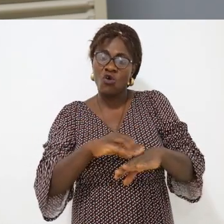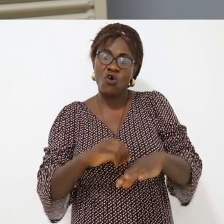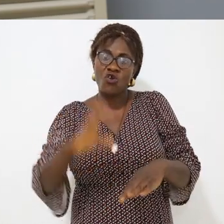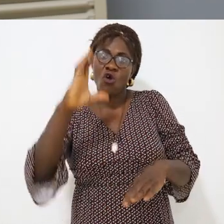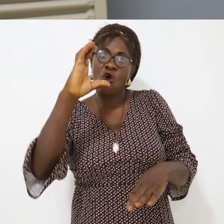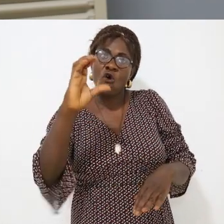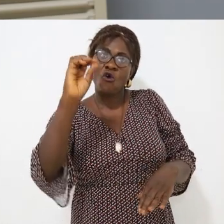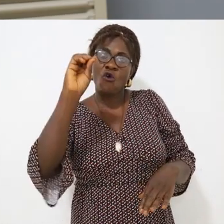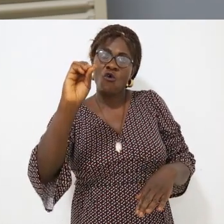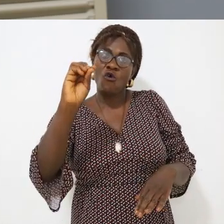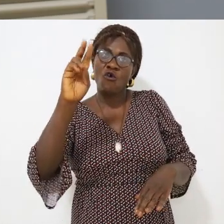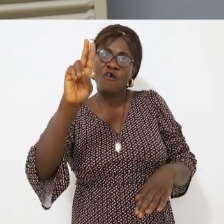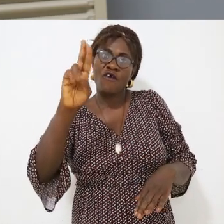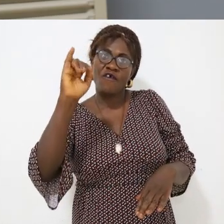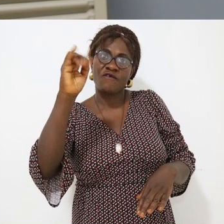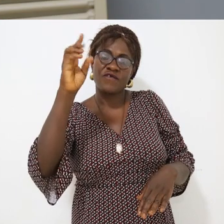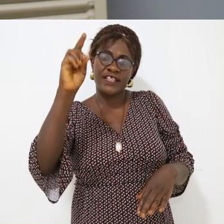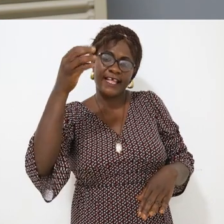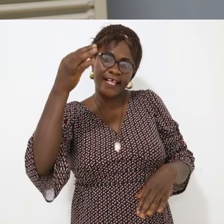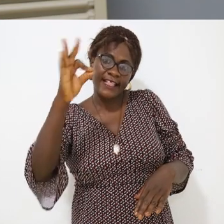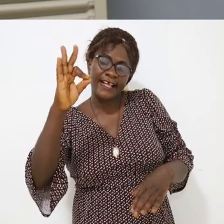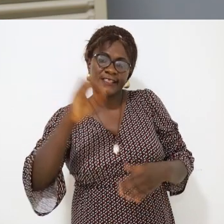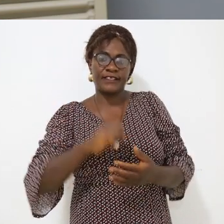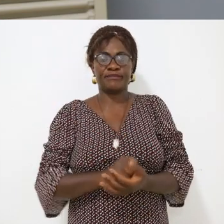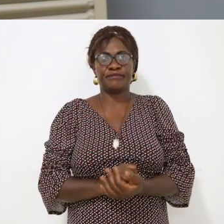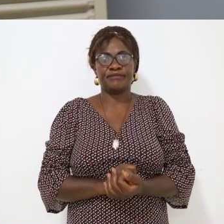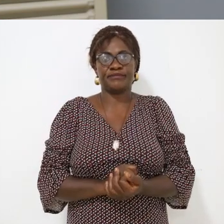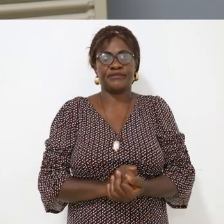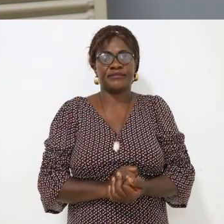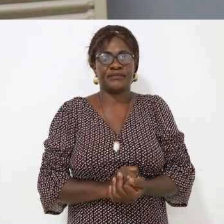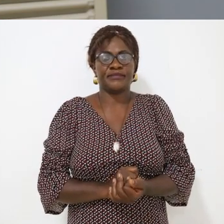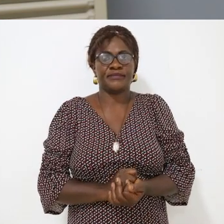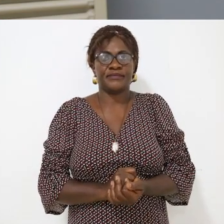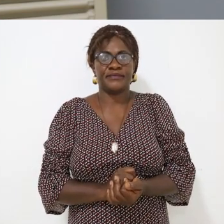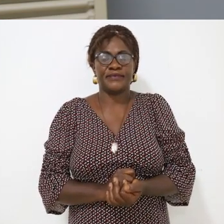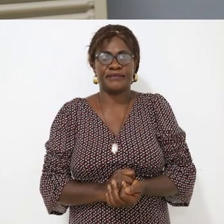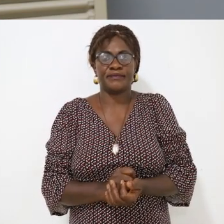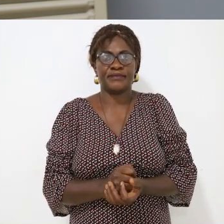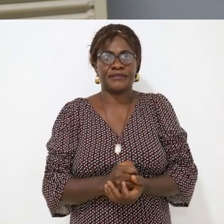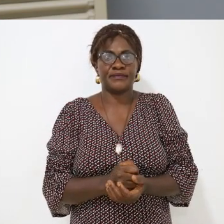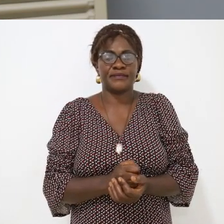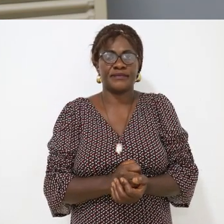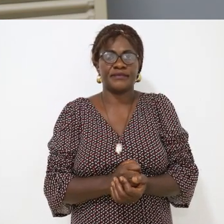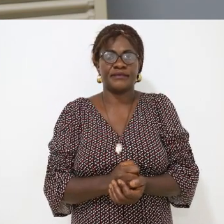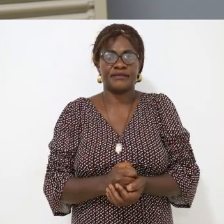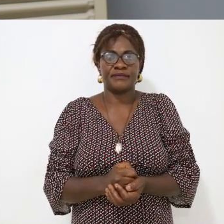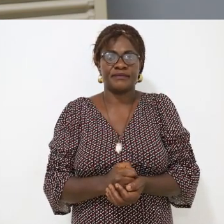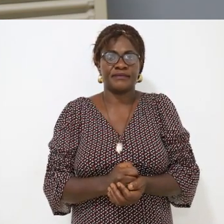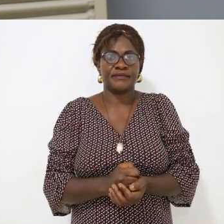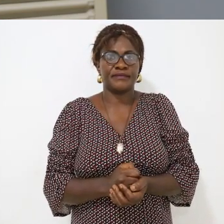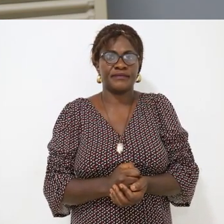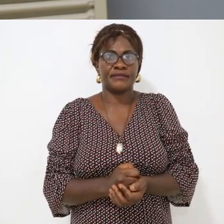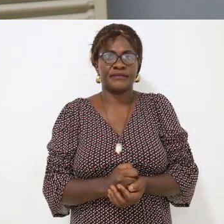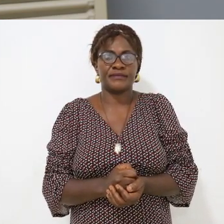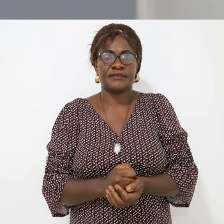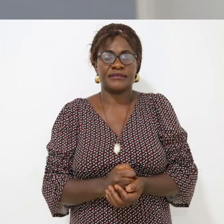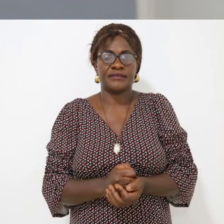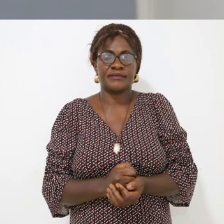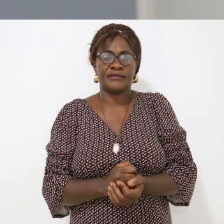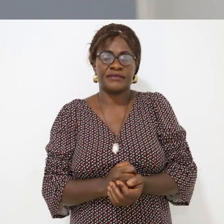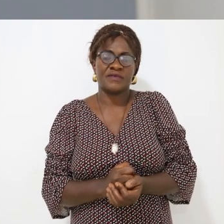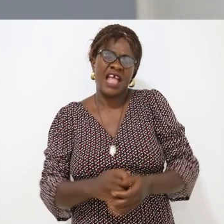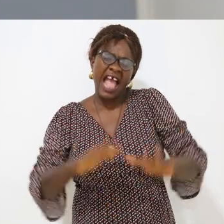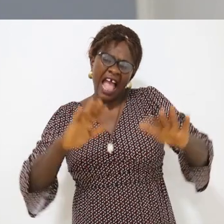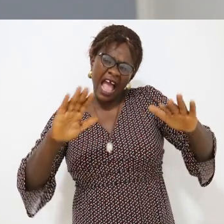called COVID-19. So the name of the virus is SARS-CoV-2, and the disease it causes is COVID-19.